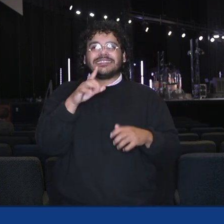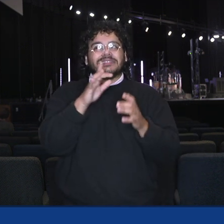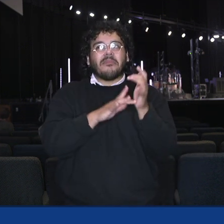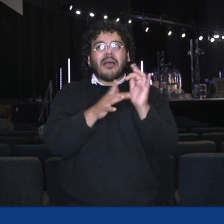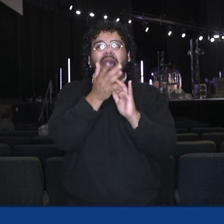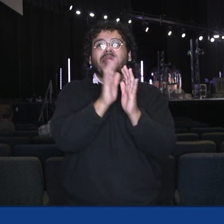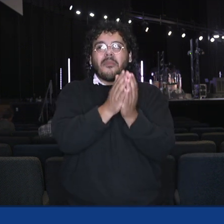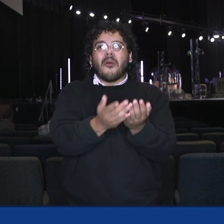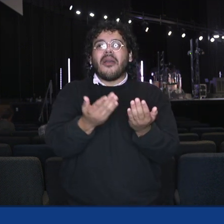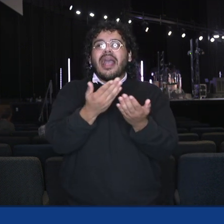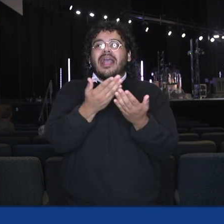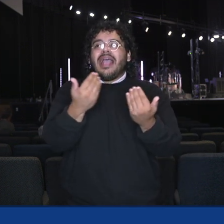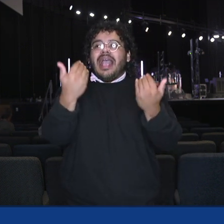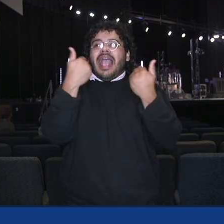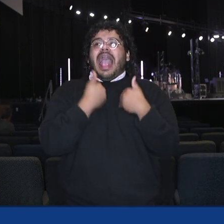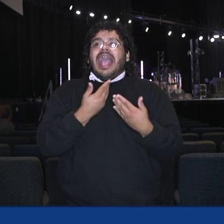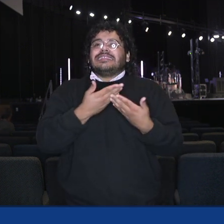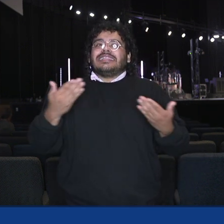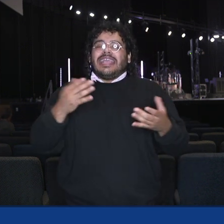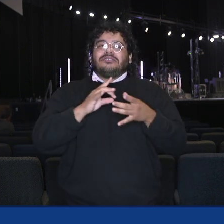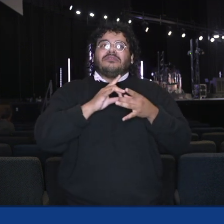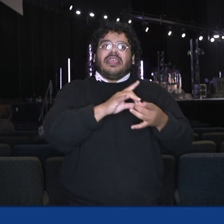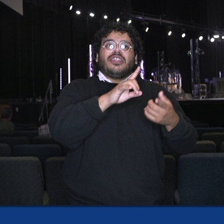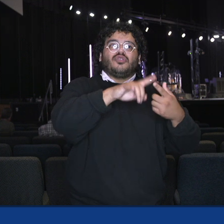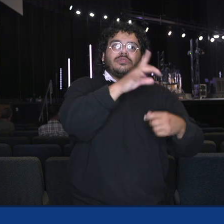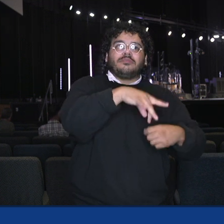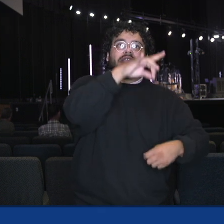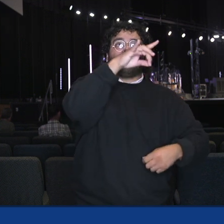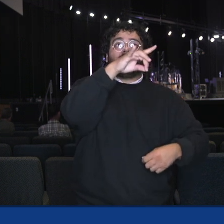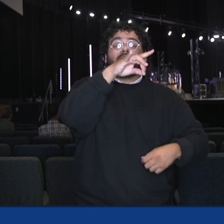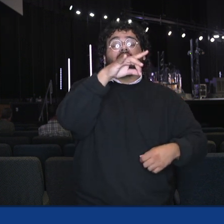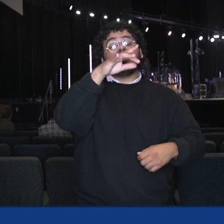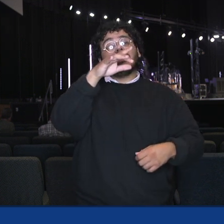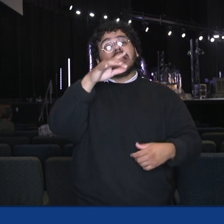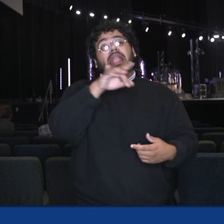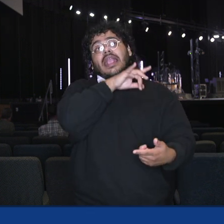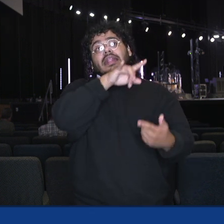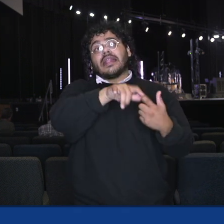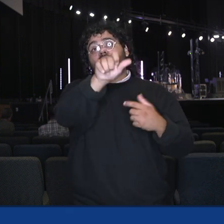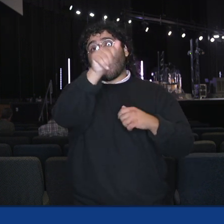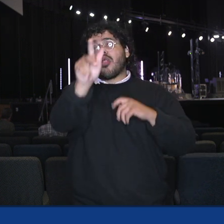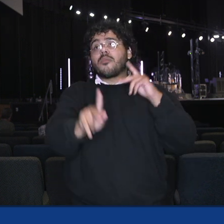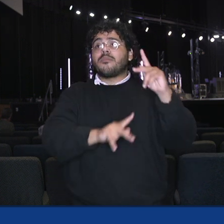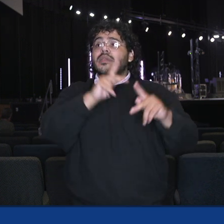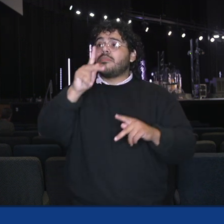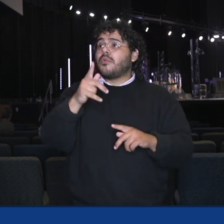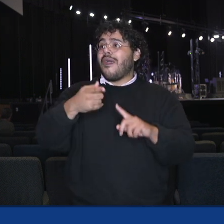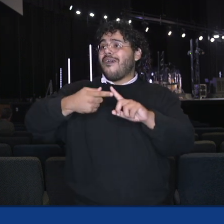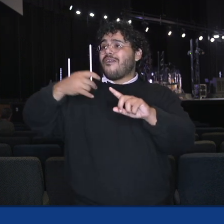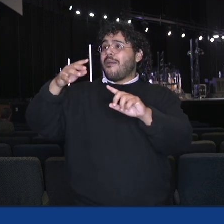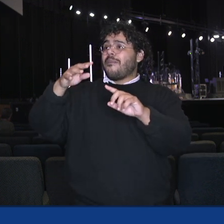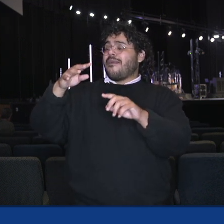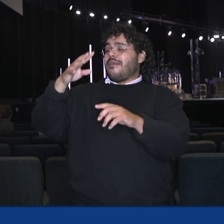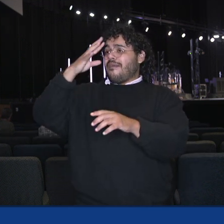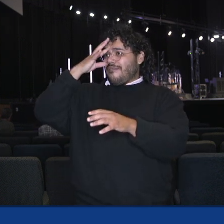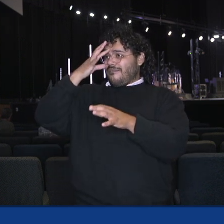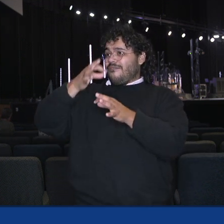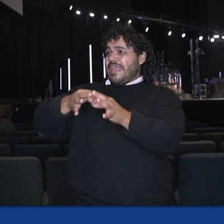hand, there are some of us who come from faith traditions that have just, they've taught you to let go of the